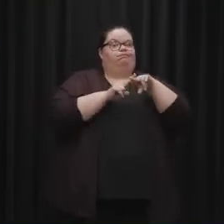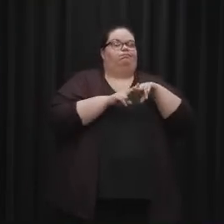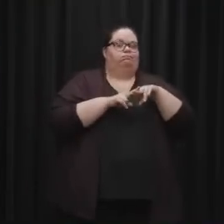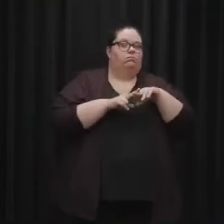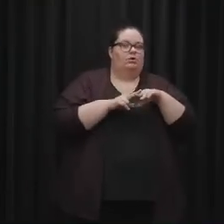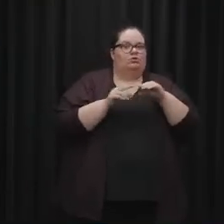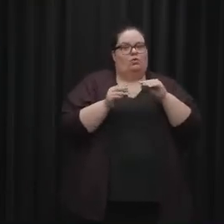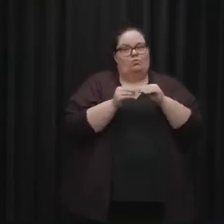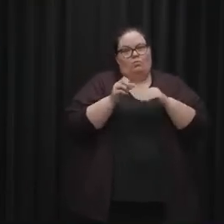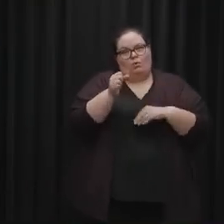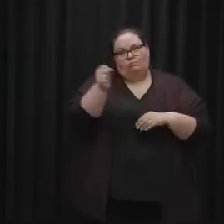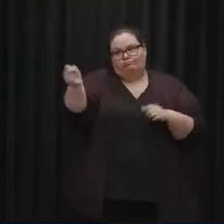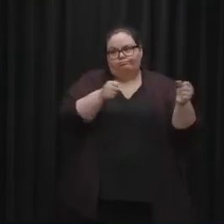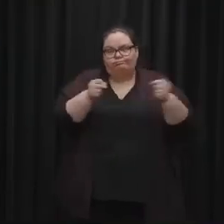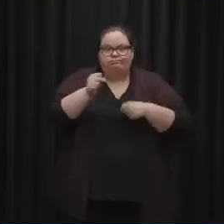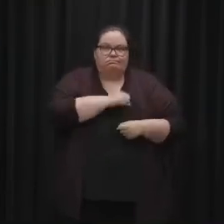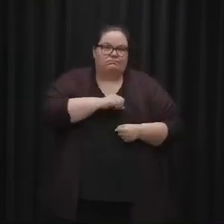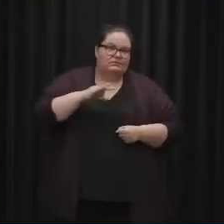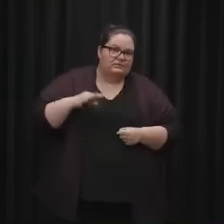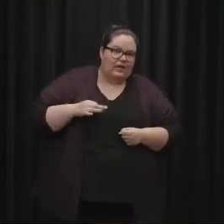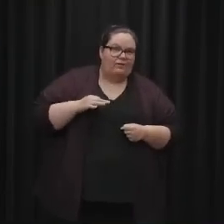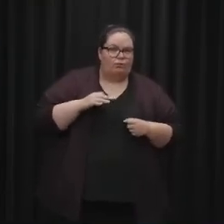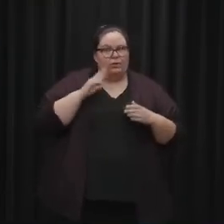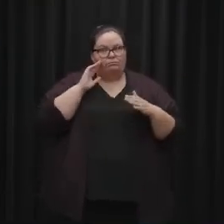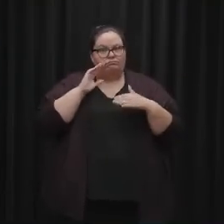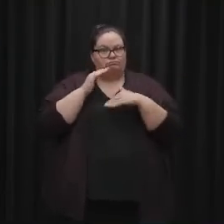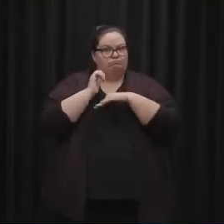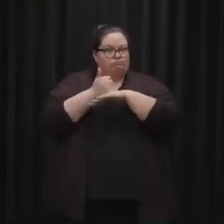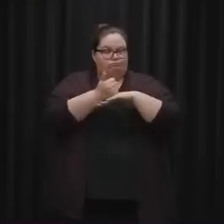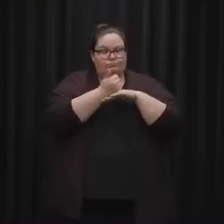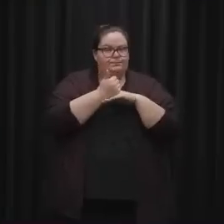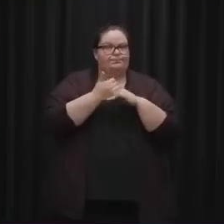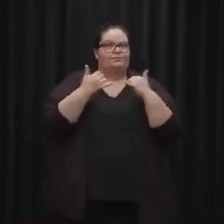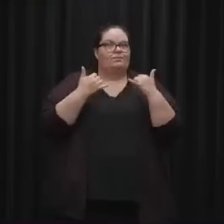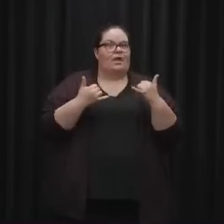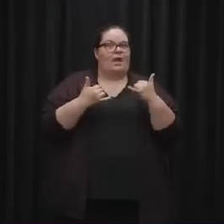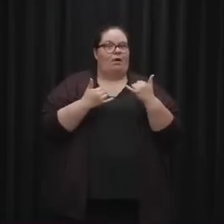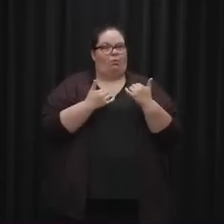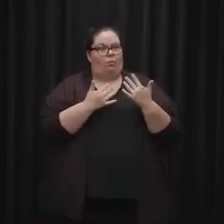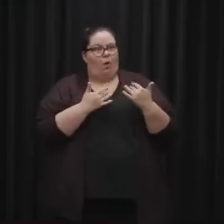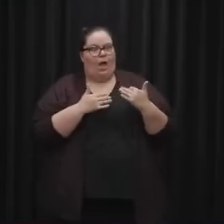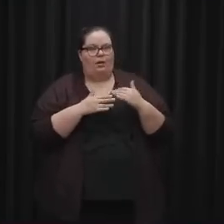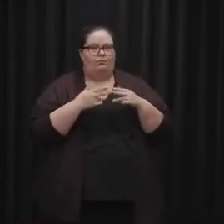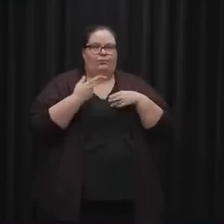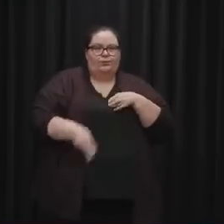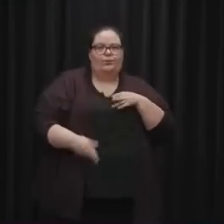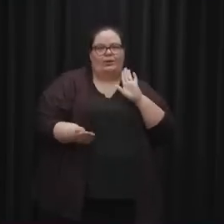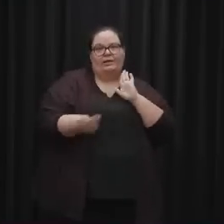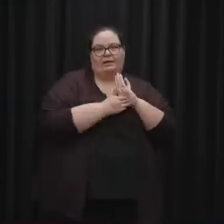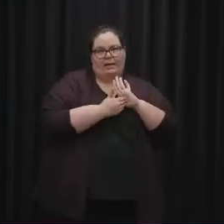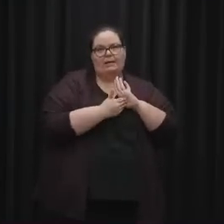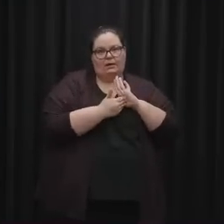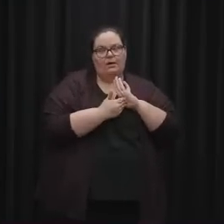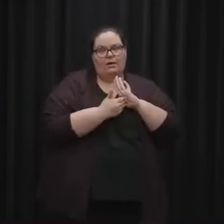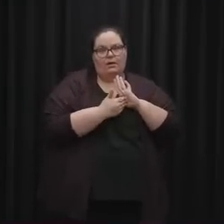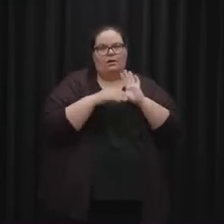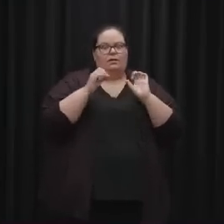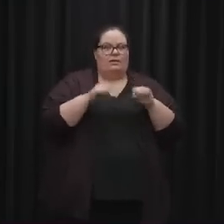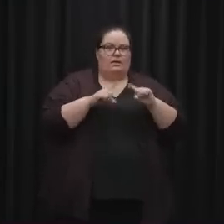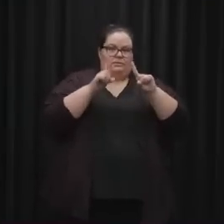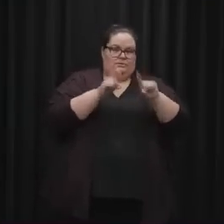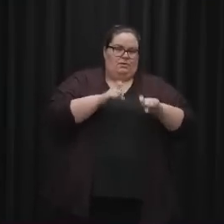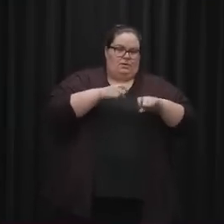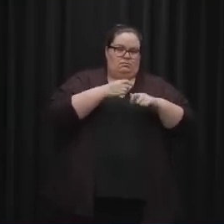additional resources that are to address it put in place. And so now there is no wait time. We are able to get the